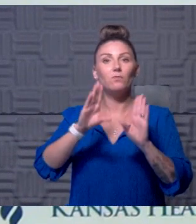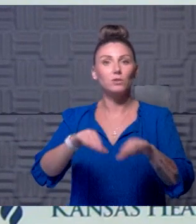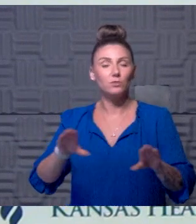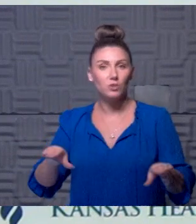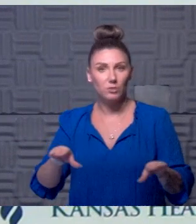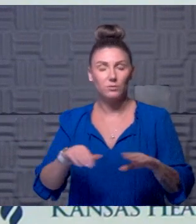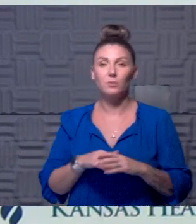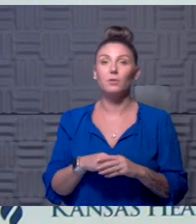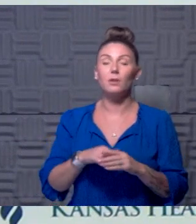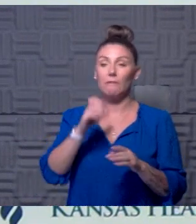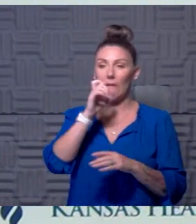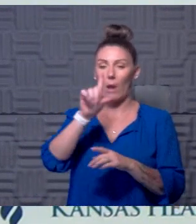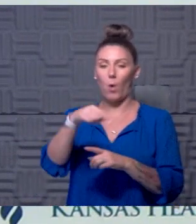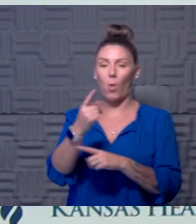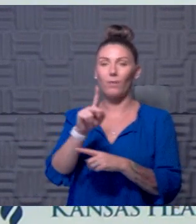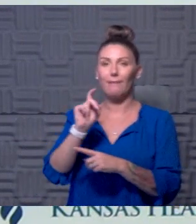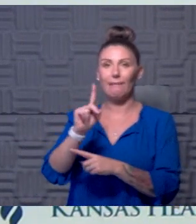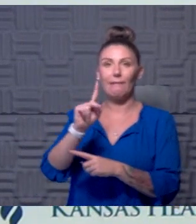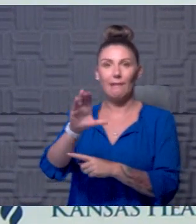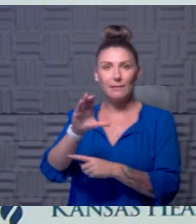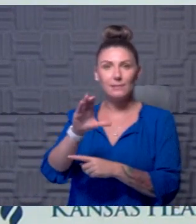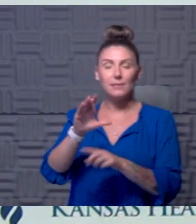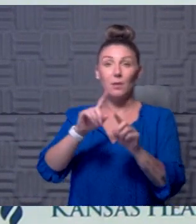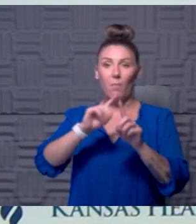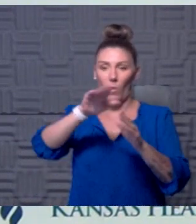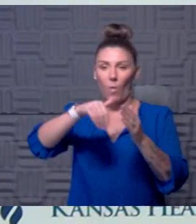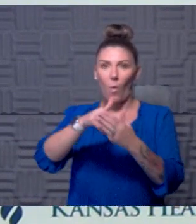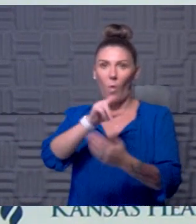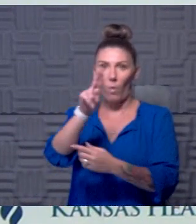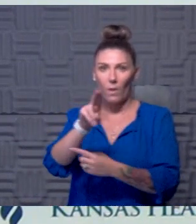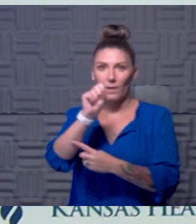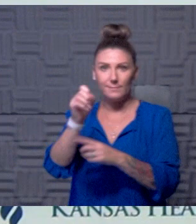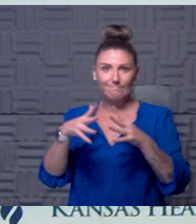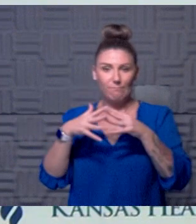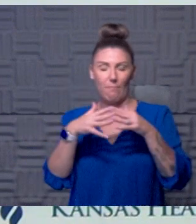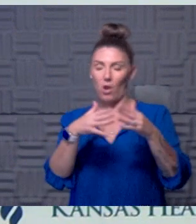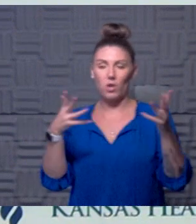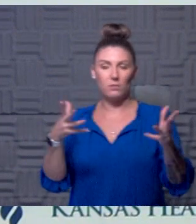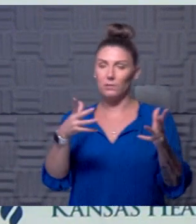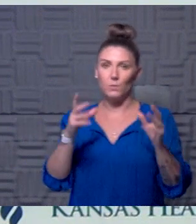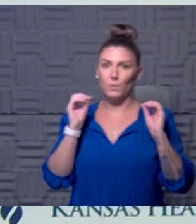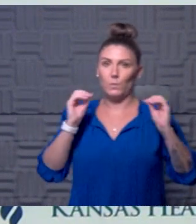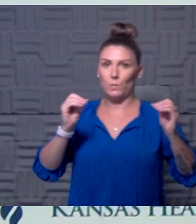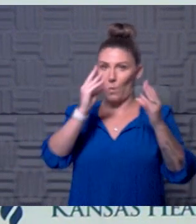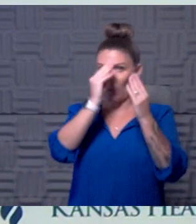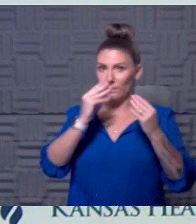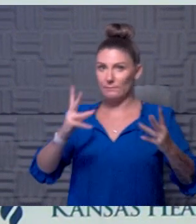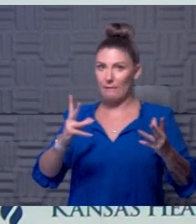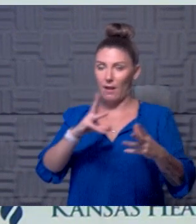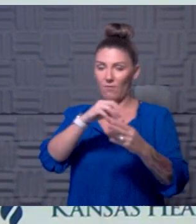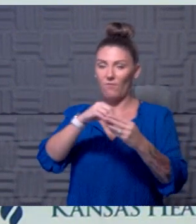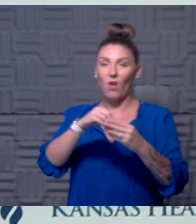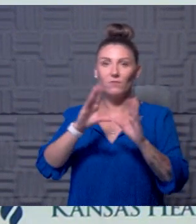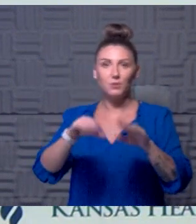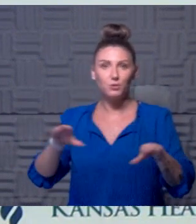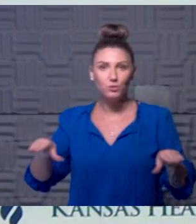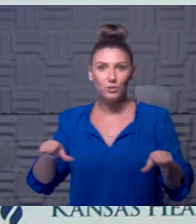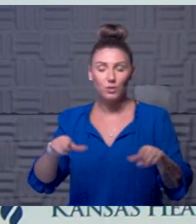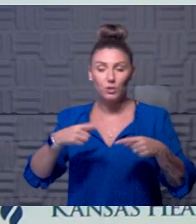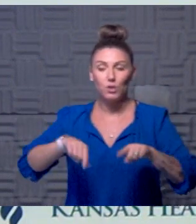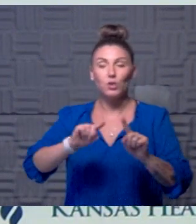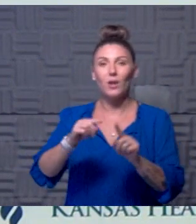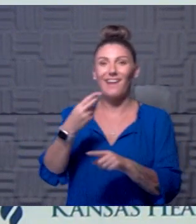not only in Kansas City, in the entire United States. There's absolutely no data for children at the moment. During the